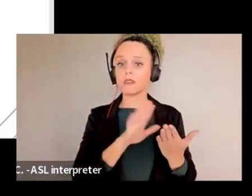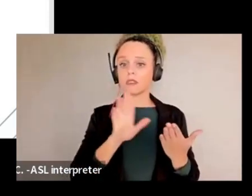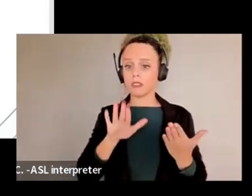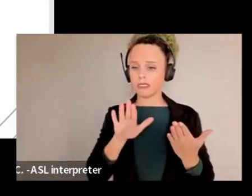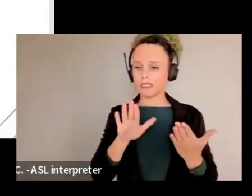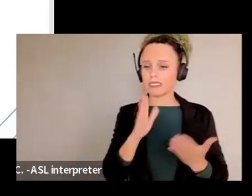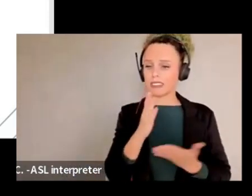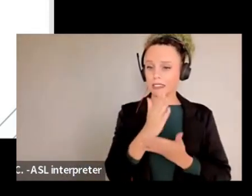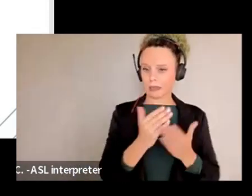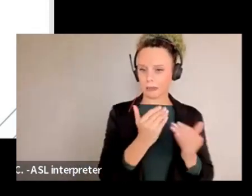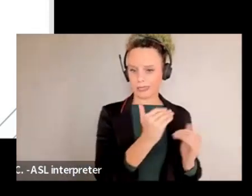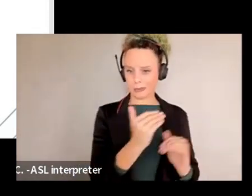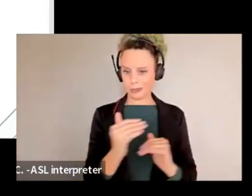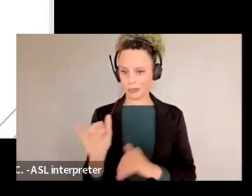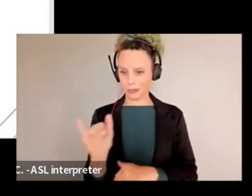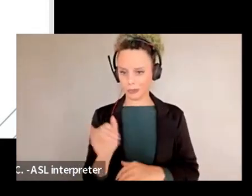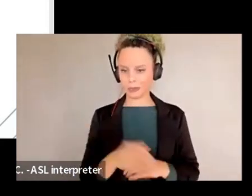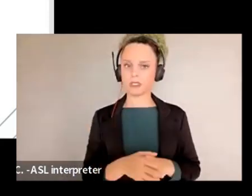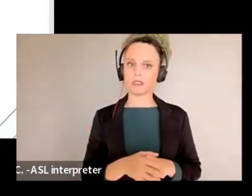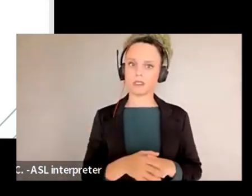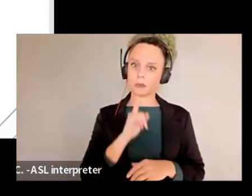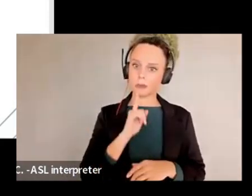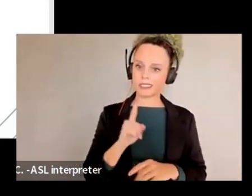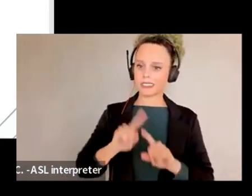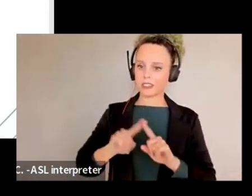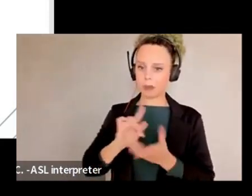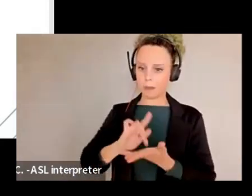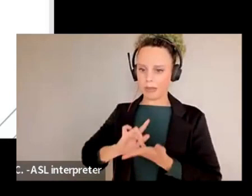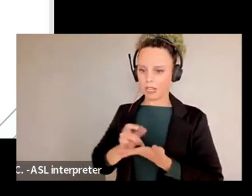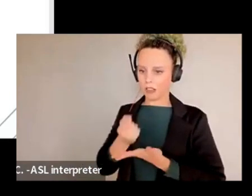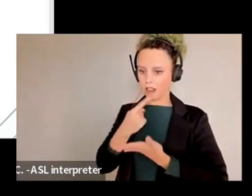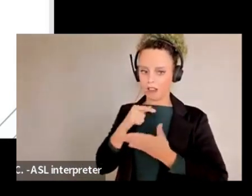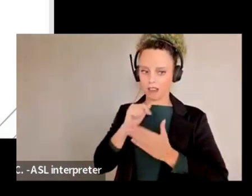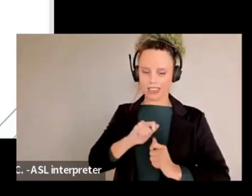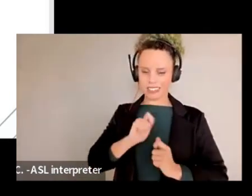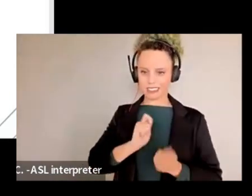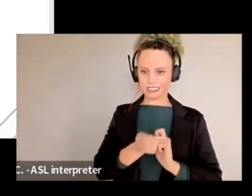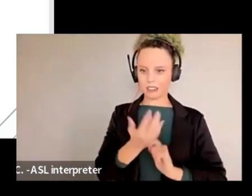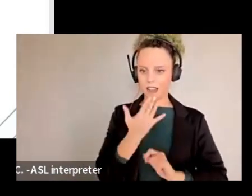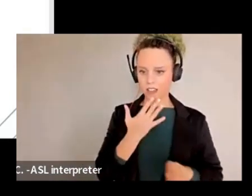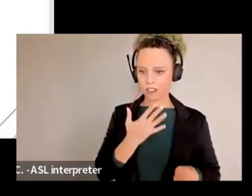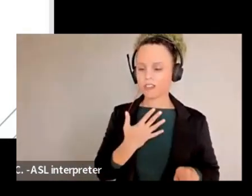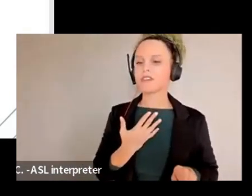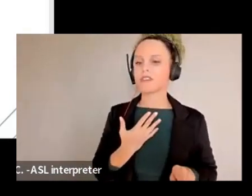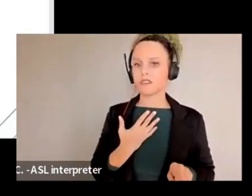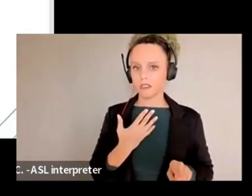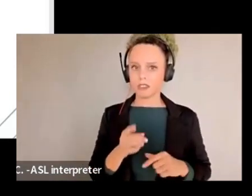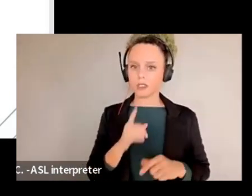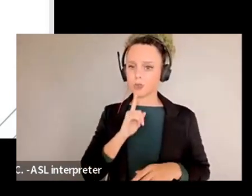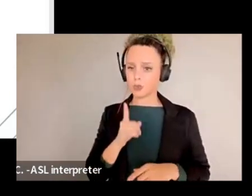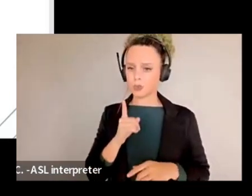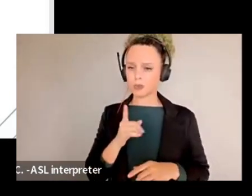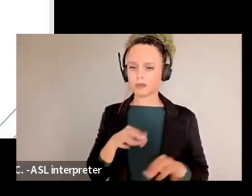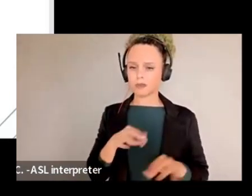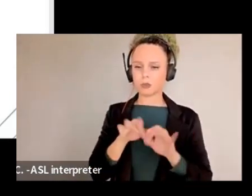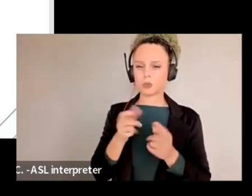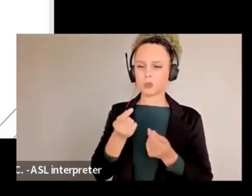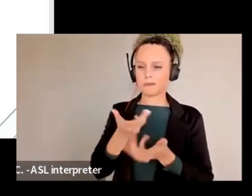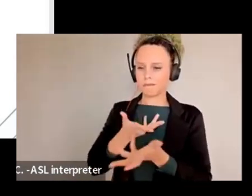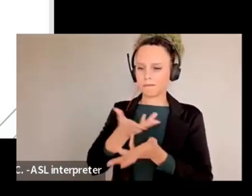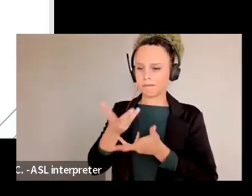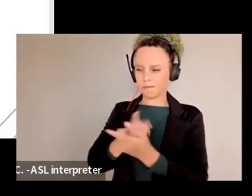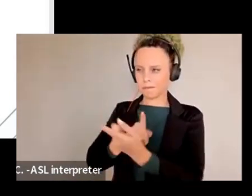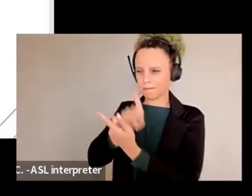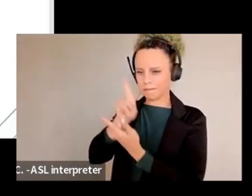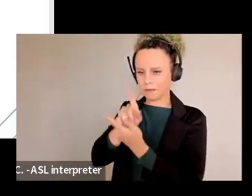urine color is a pretty gold standard approach. However, there's a lot of limitations to that as well, especially with different medications